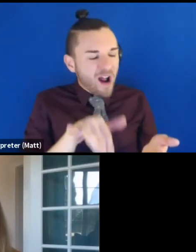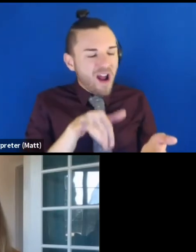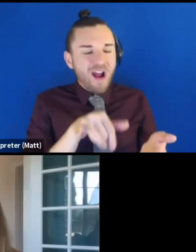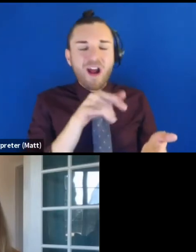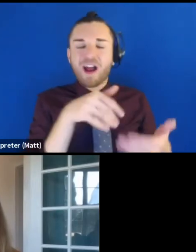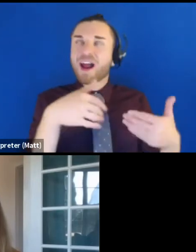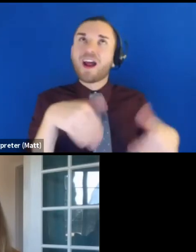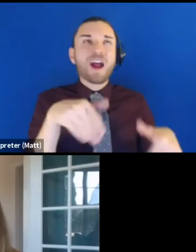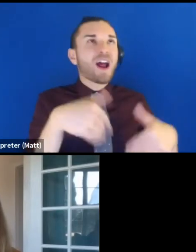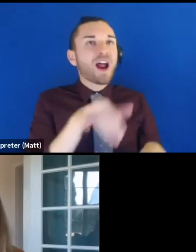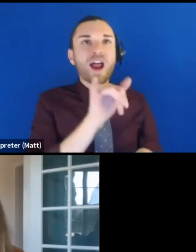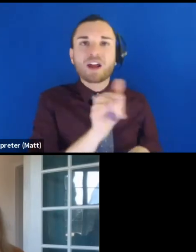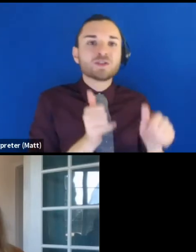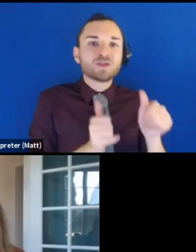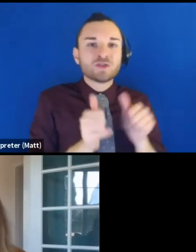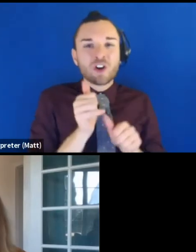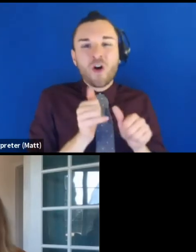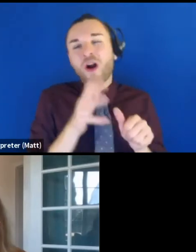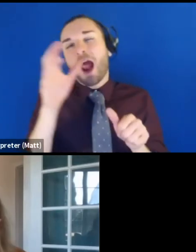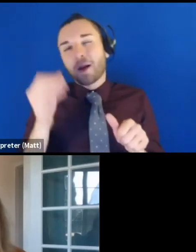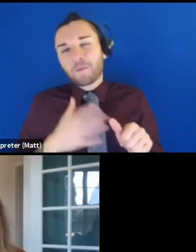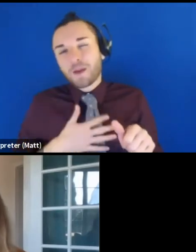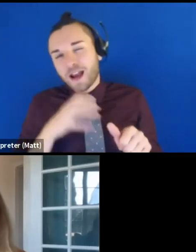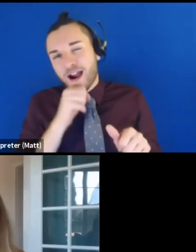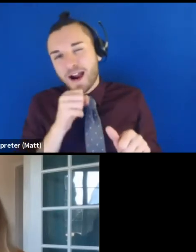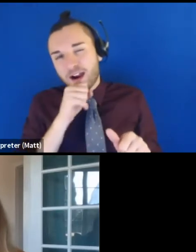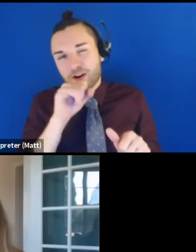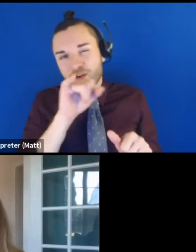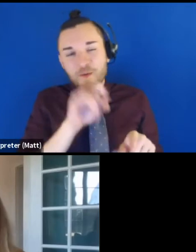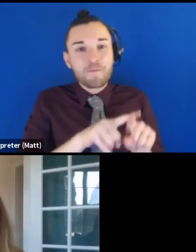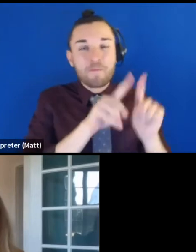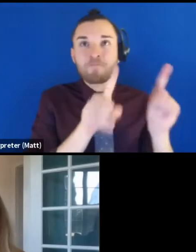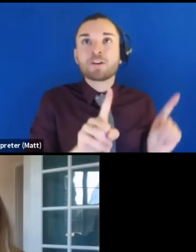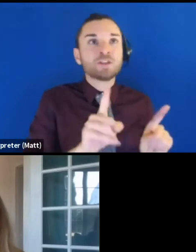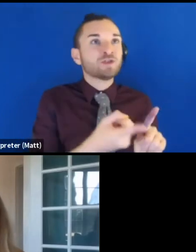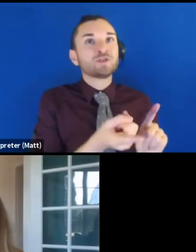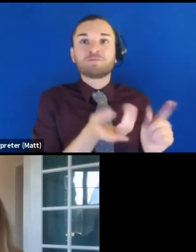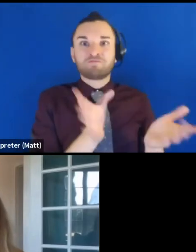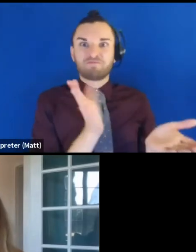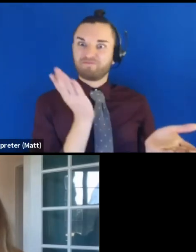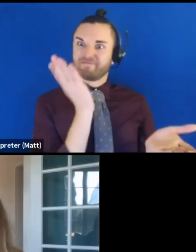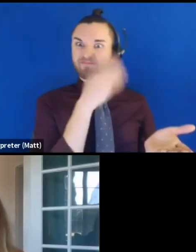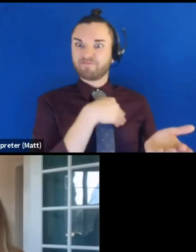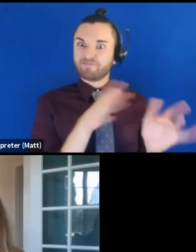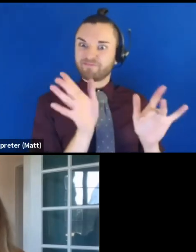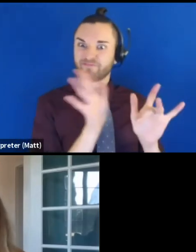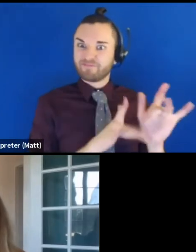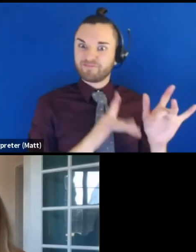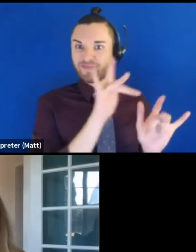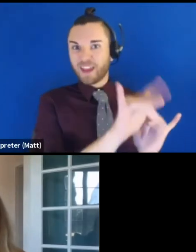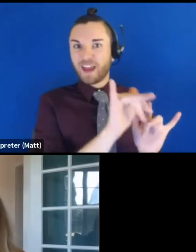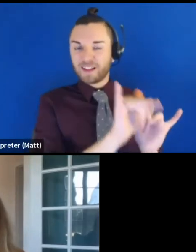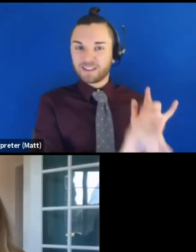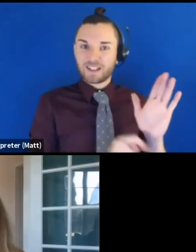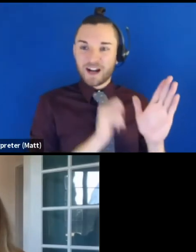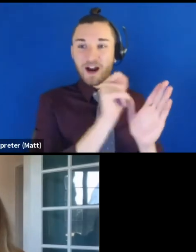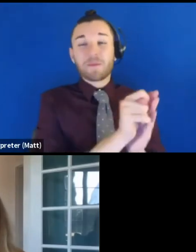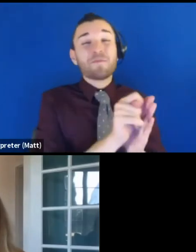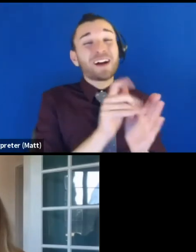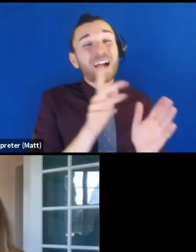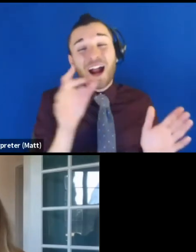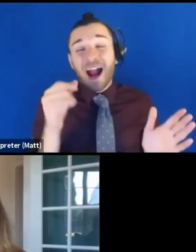it was not a show, like just given my age, for some reason I skipped it in a funny way, and I honestly think part of it was that I had a false impression of